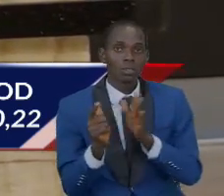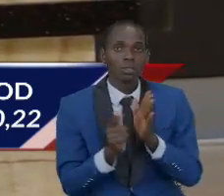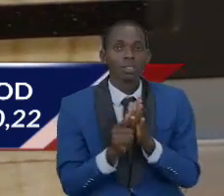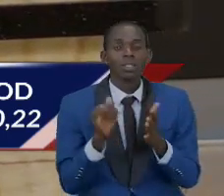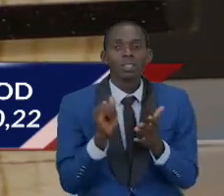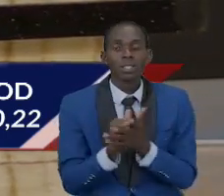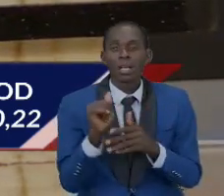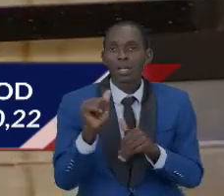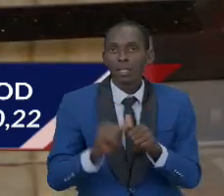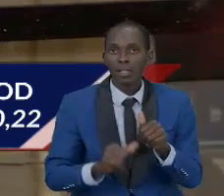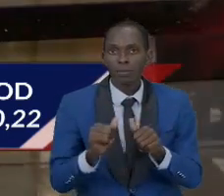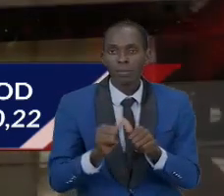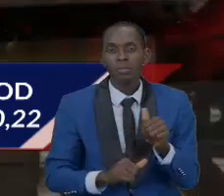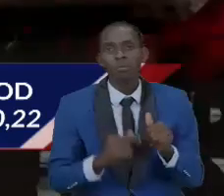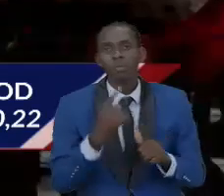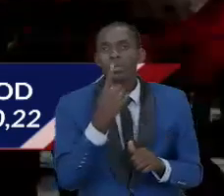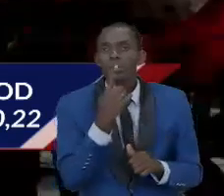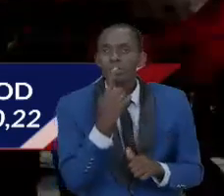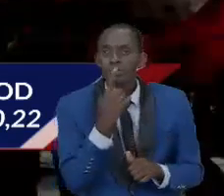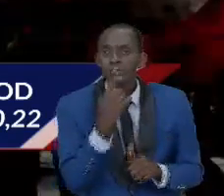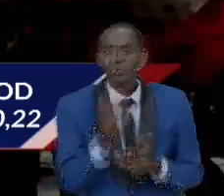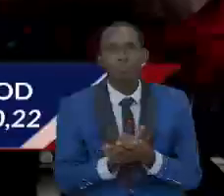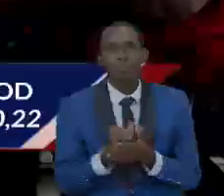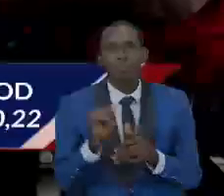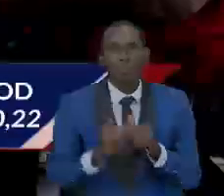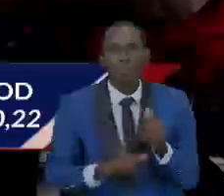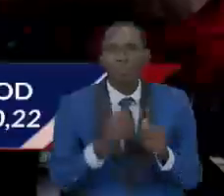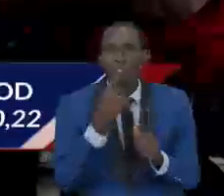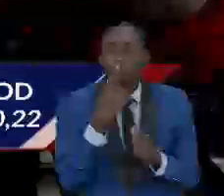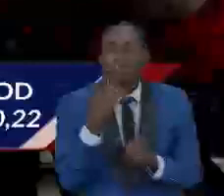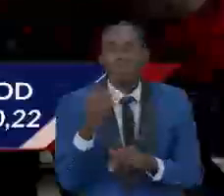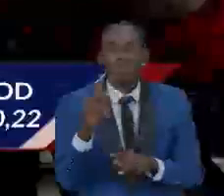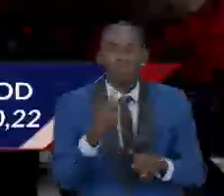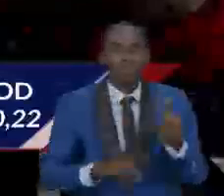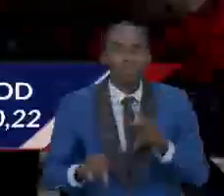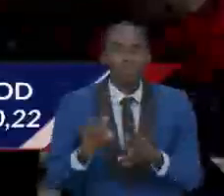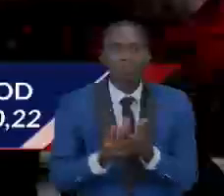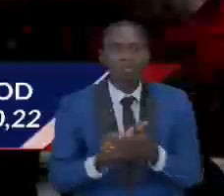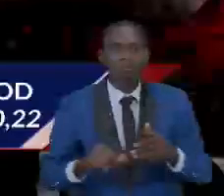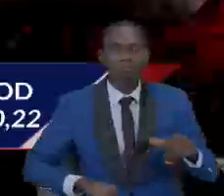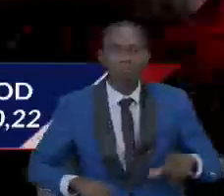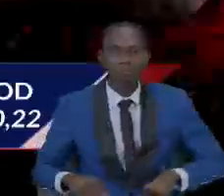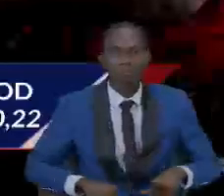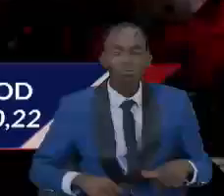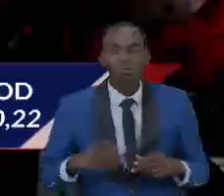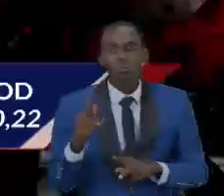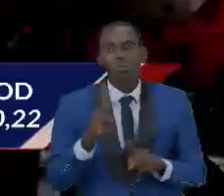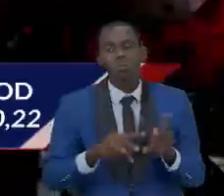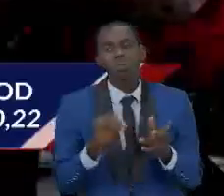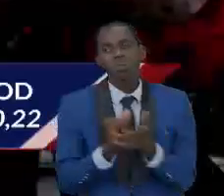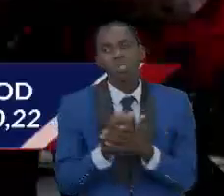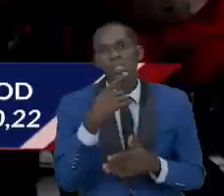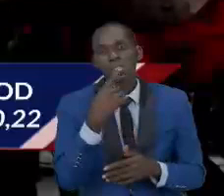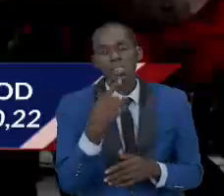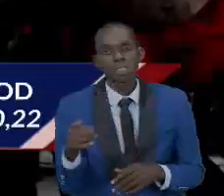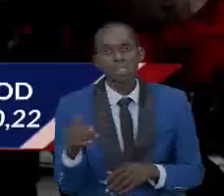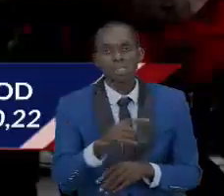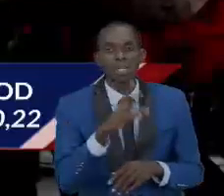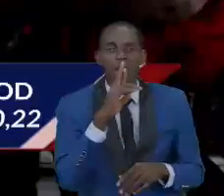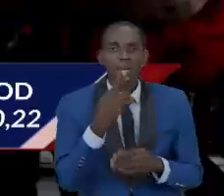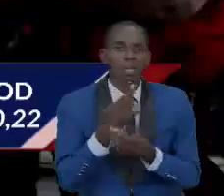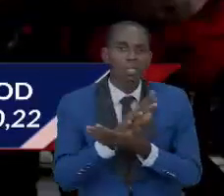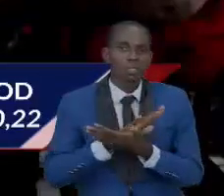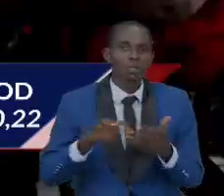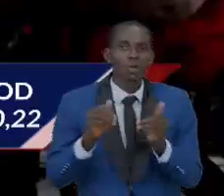think about that every Mouse the people do Boost the people who say they are righteous without